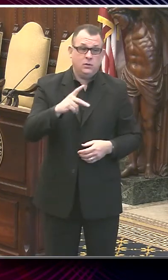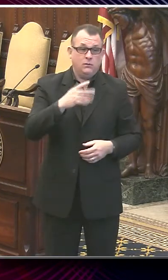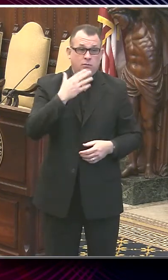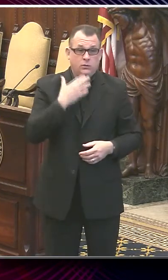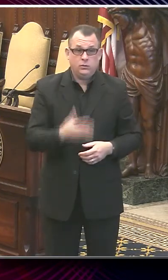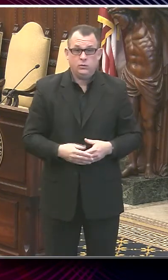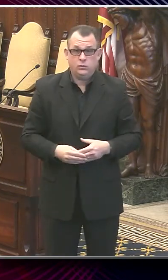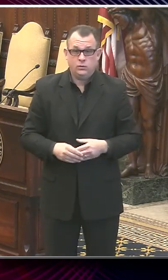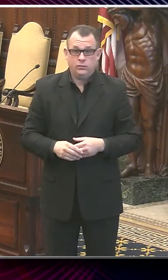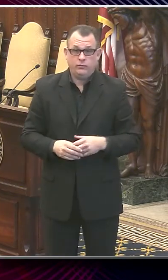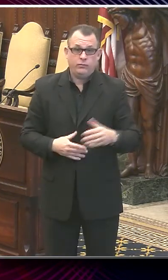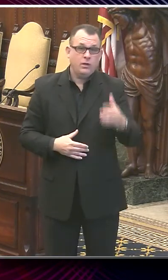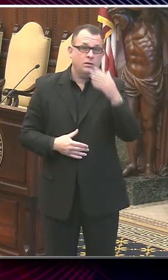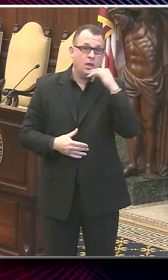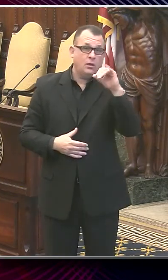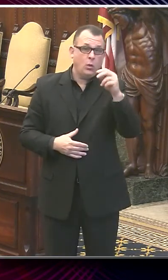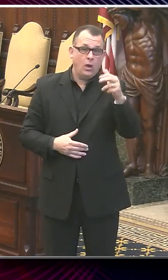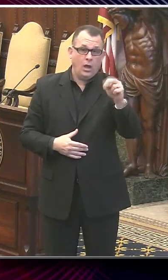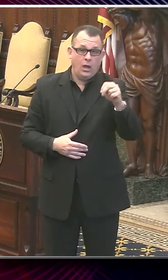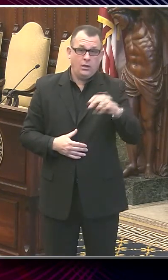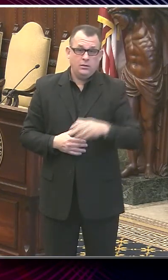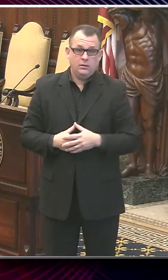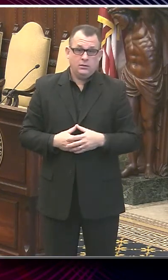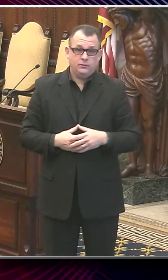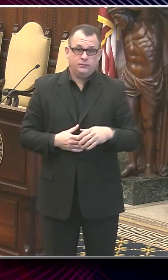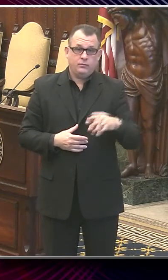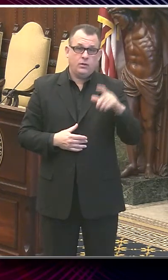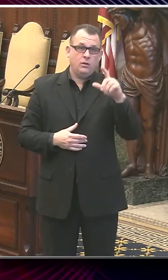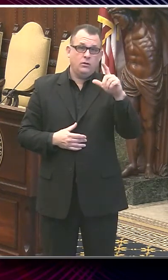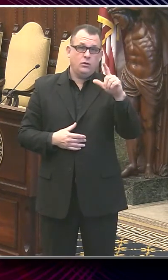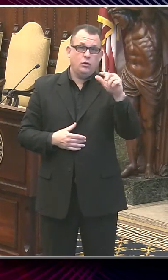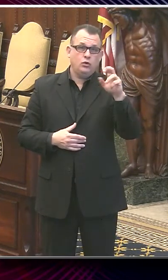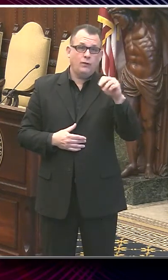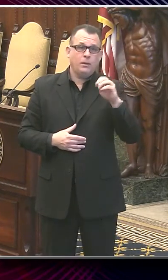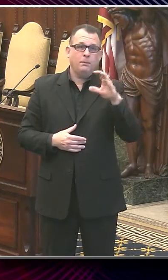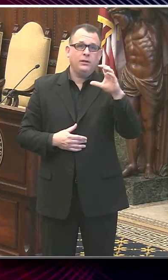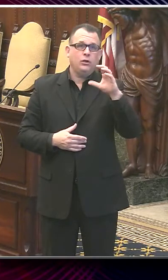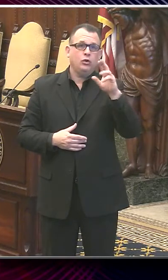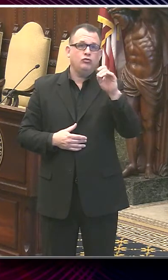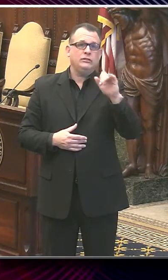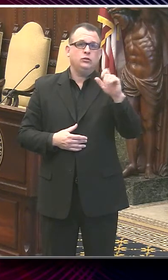Thank you, Johann. Let's go to Laura McChrystal of the Inquirer.